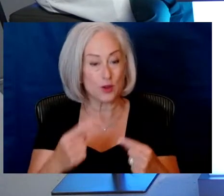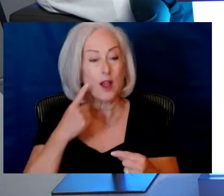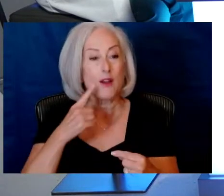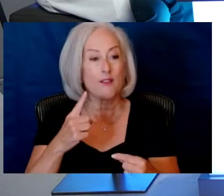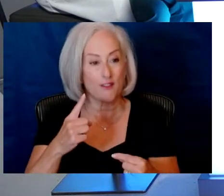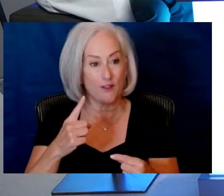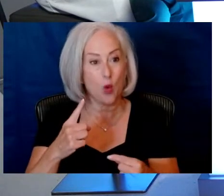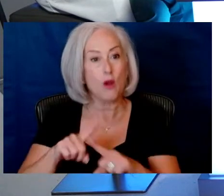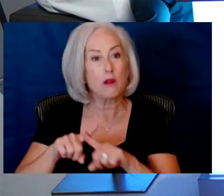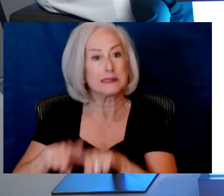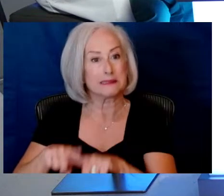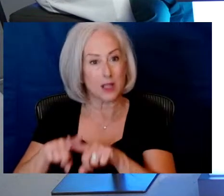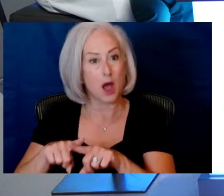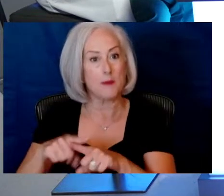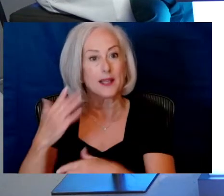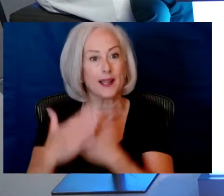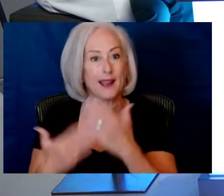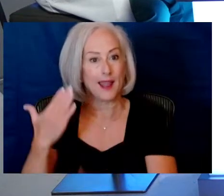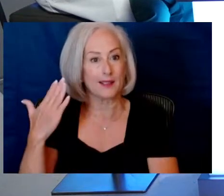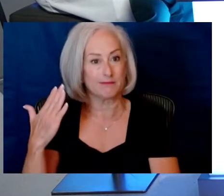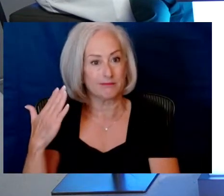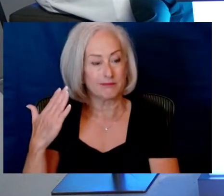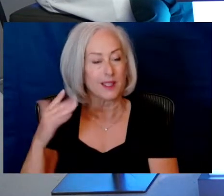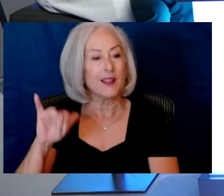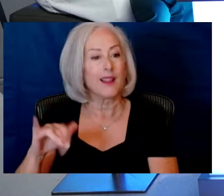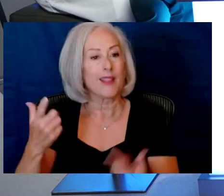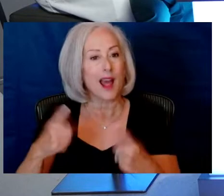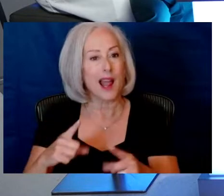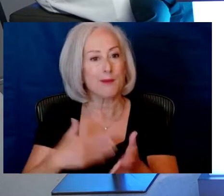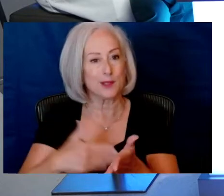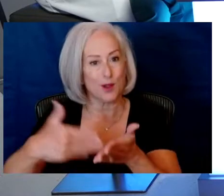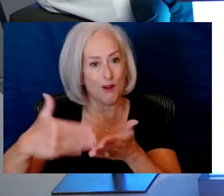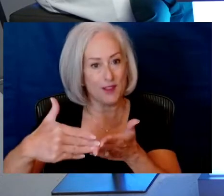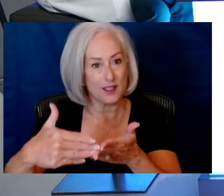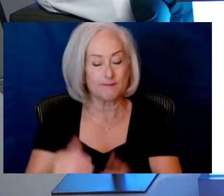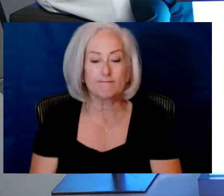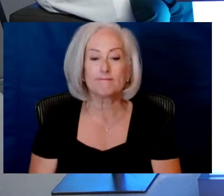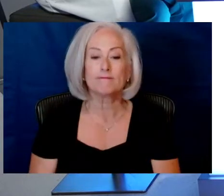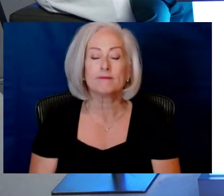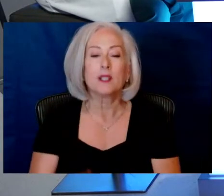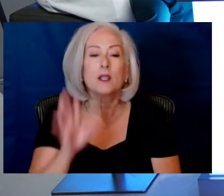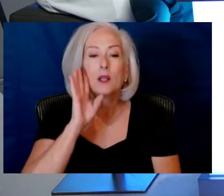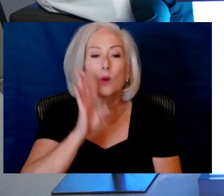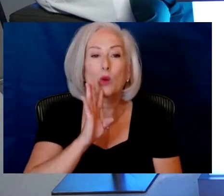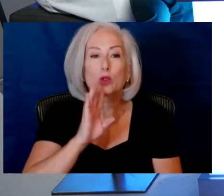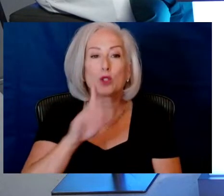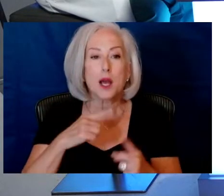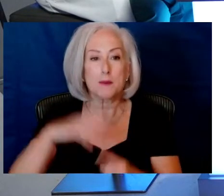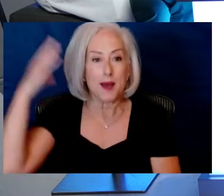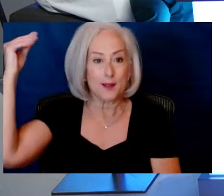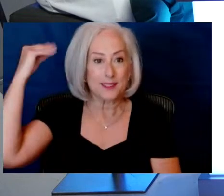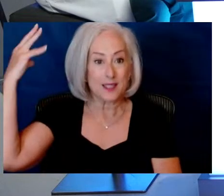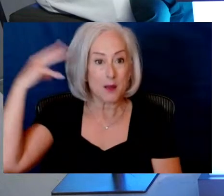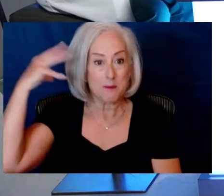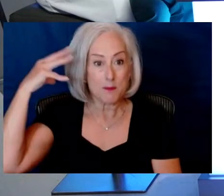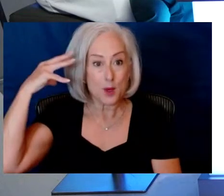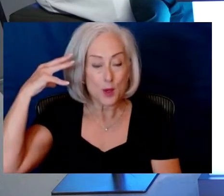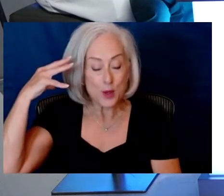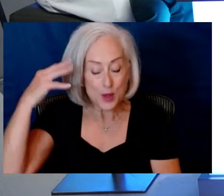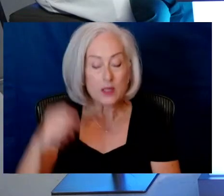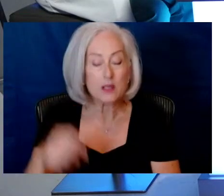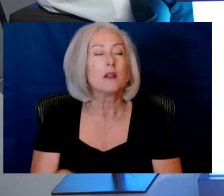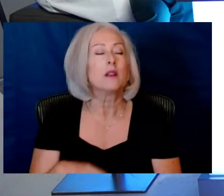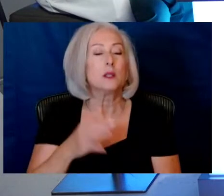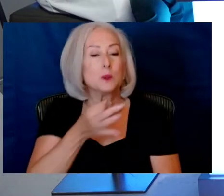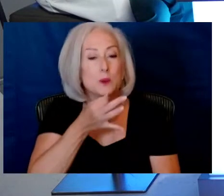know those occur quite frequently, obviously. Absolutely. So we'll talk extensively about sunburns here in a minute, but what are the other kinds